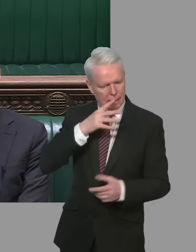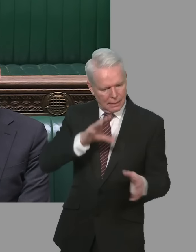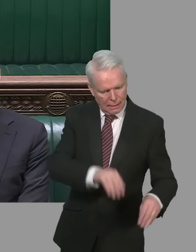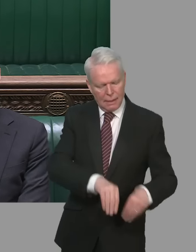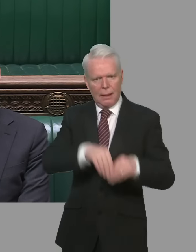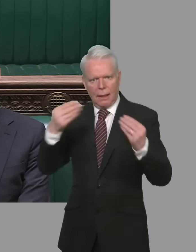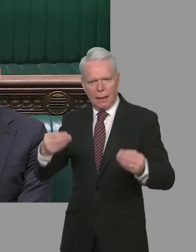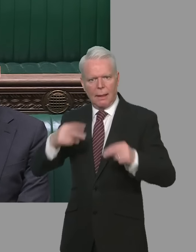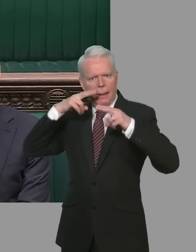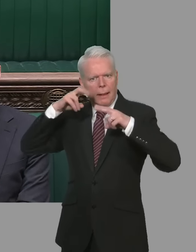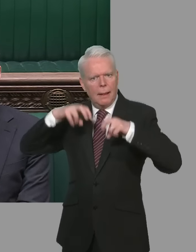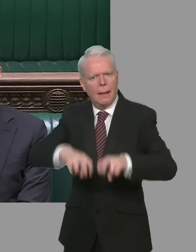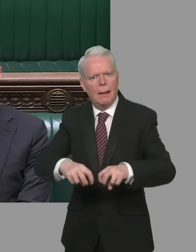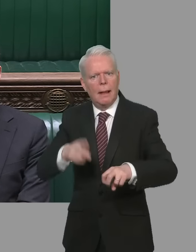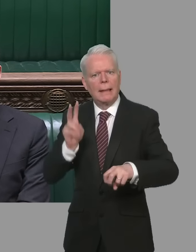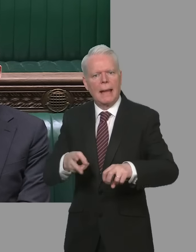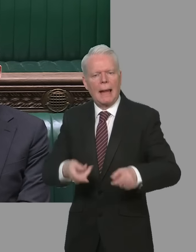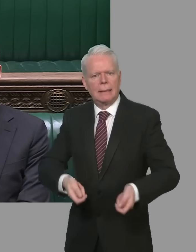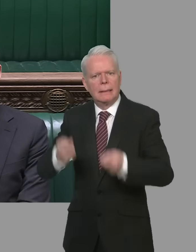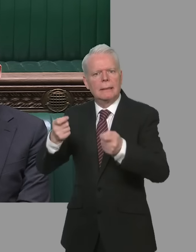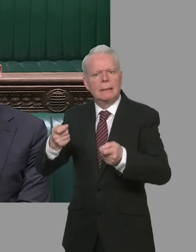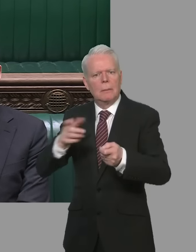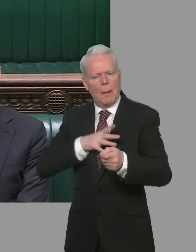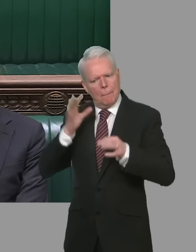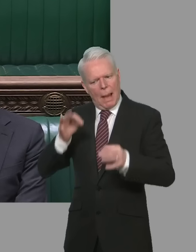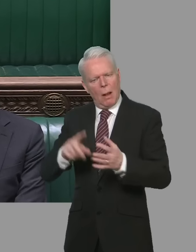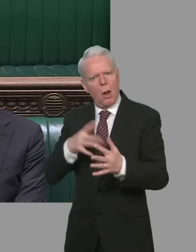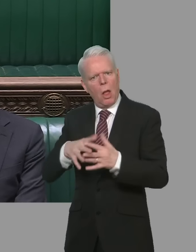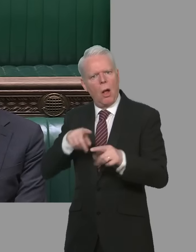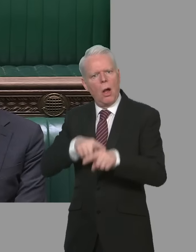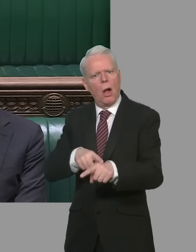whatsoever. If the case is continuing, we will have to leave it to the